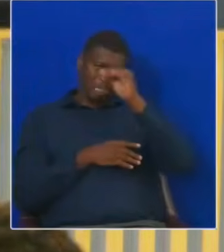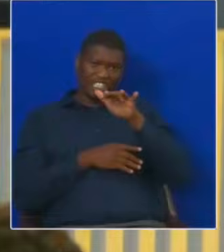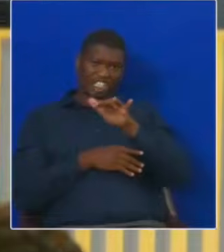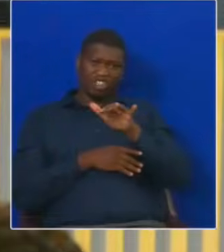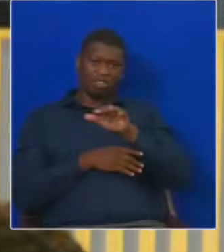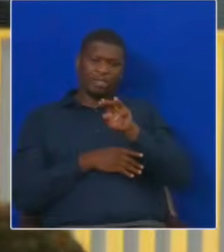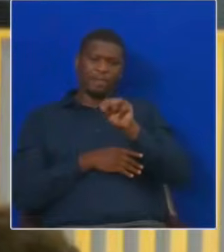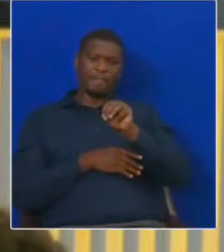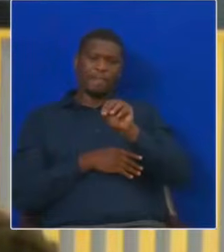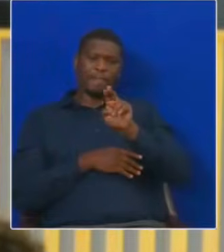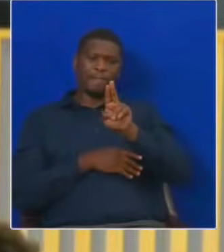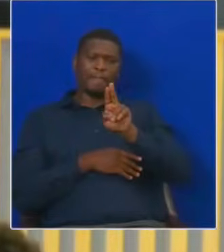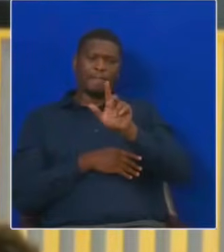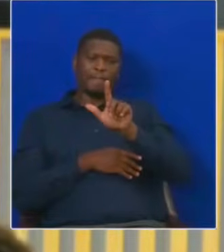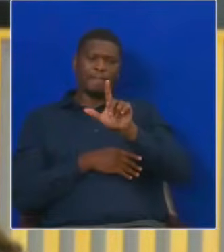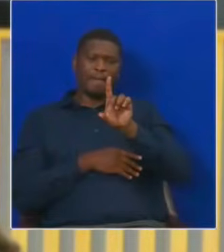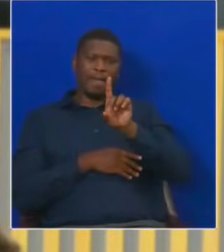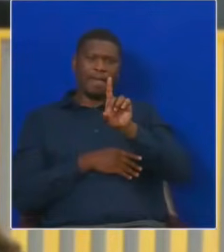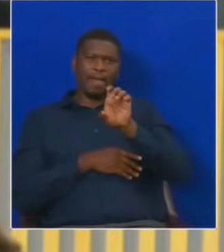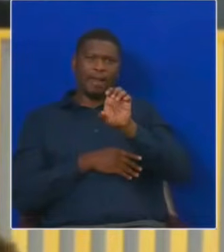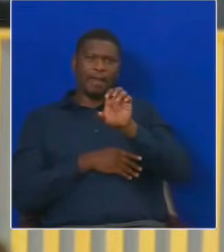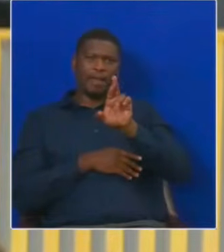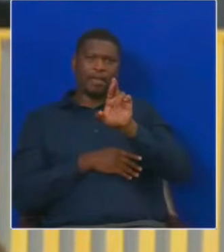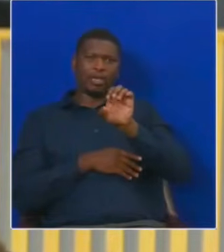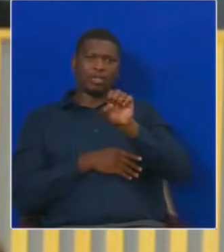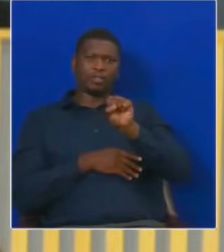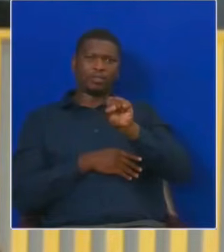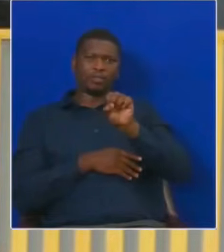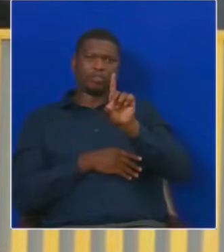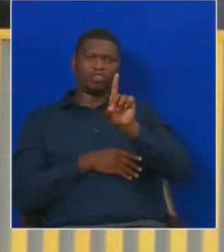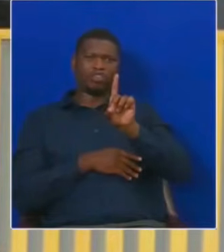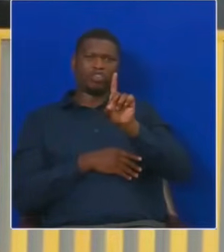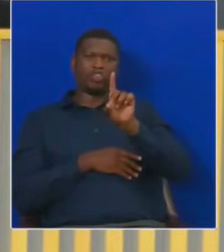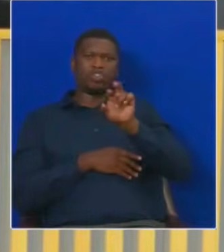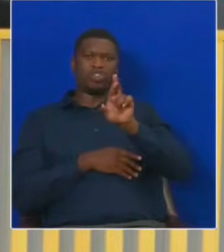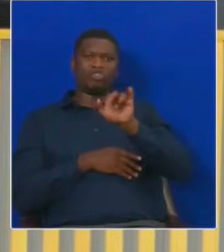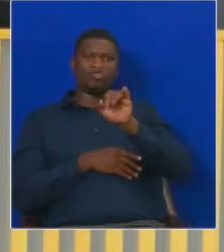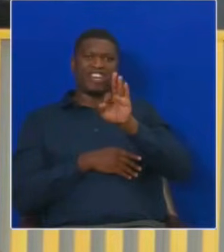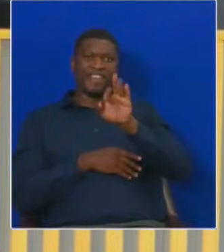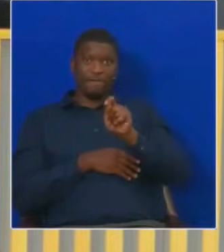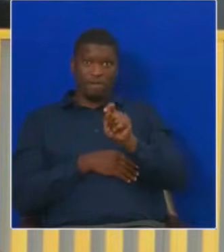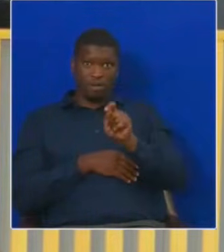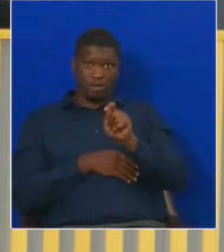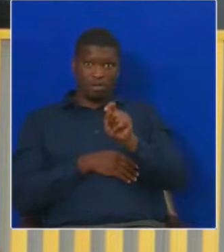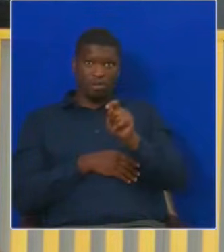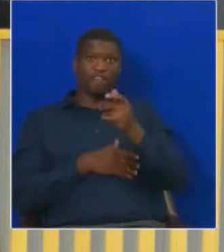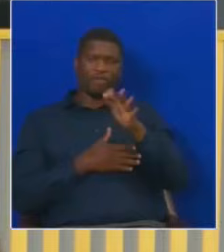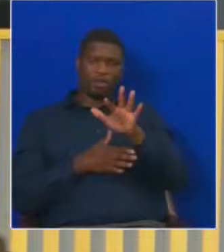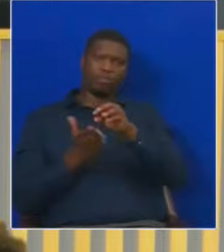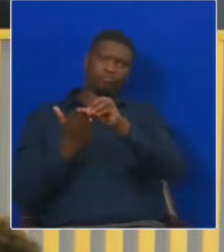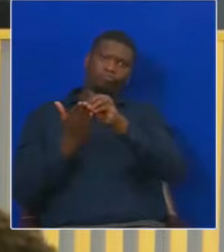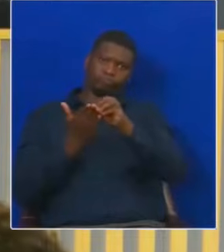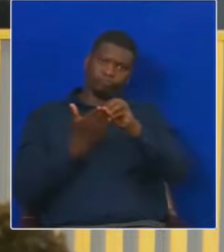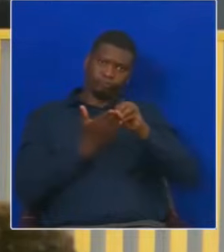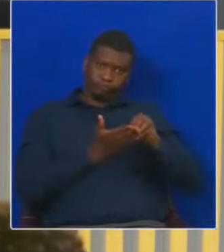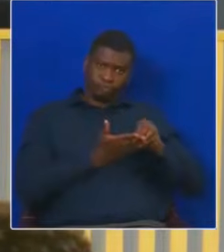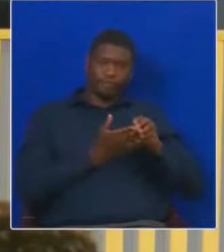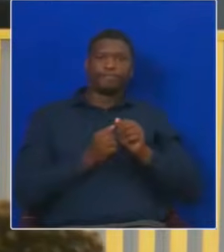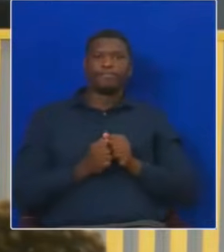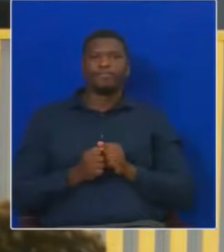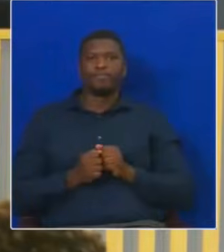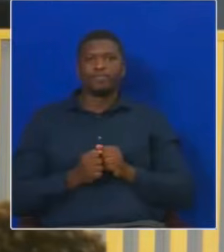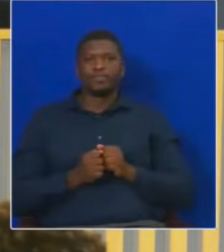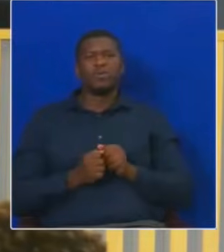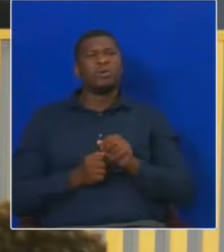What do you mean by, Witness C, what do you mean by or other members